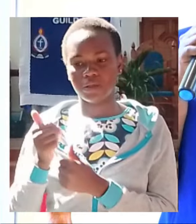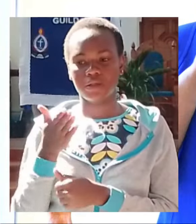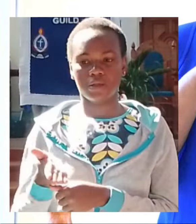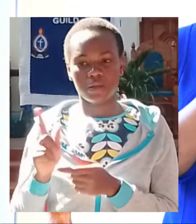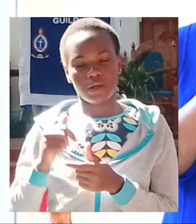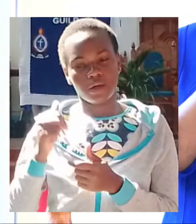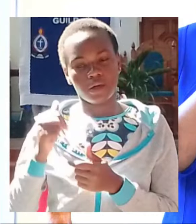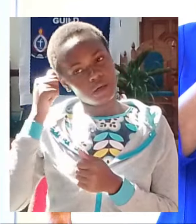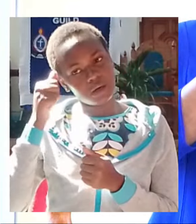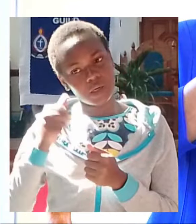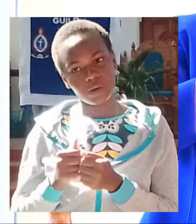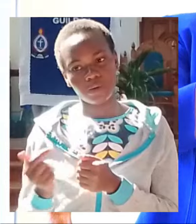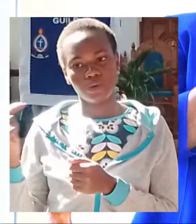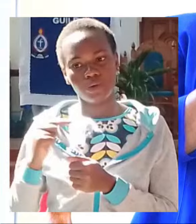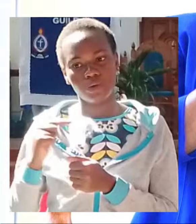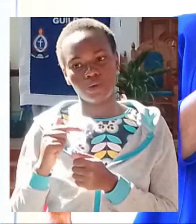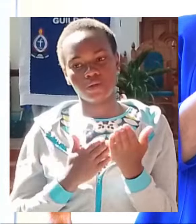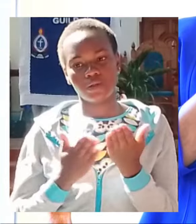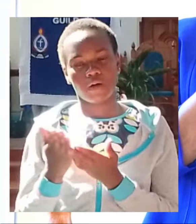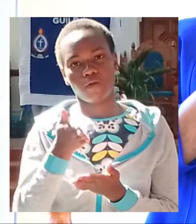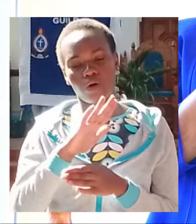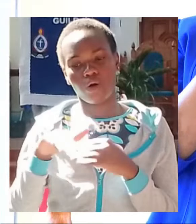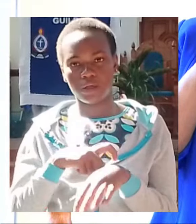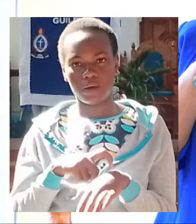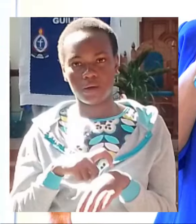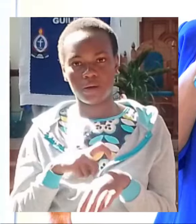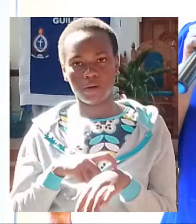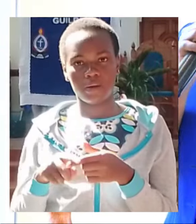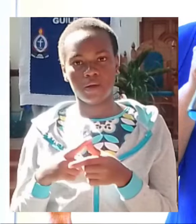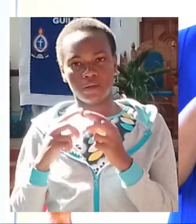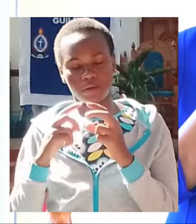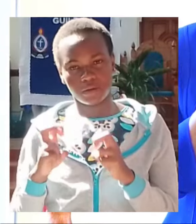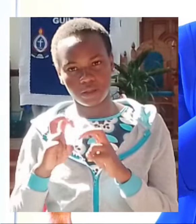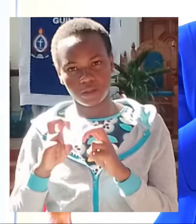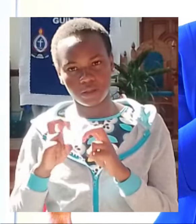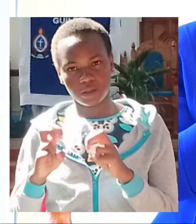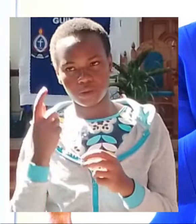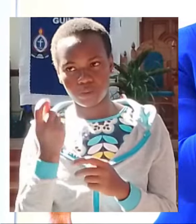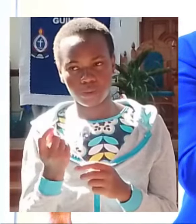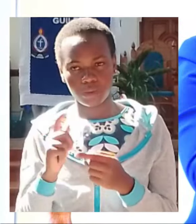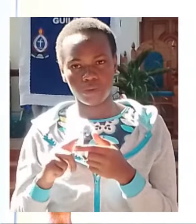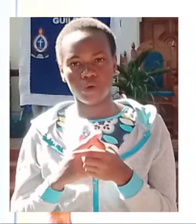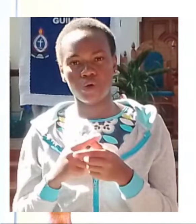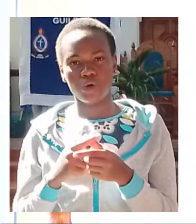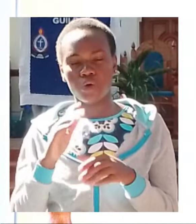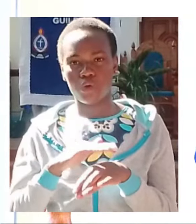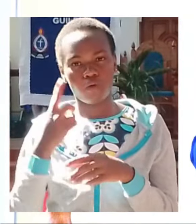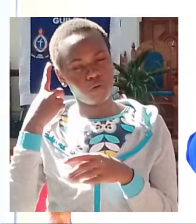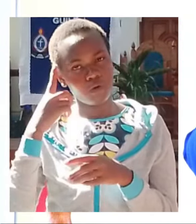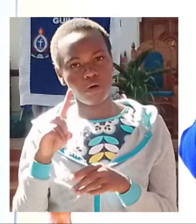Si ukumbuke unakujanga hapa kuworship kila siku. Can't you just find something small that you can be grateful